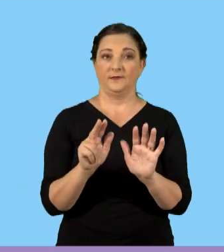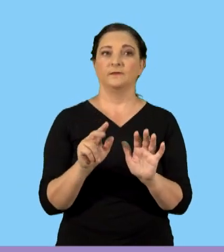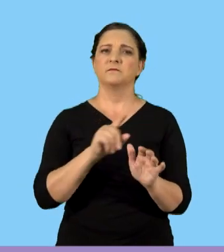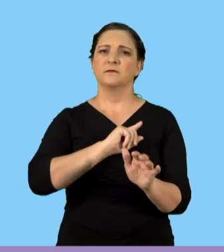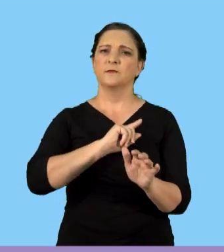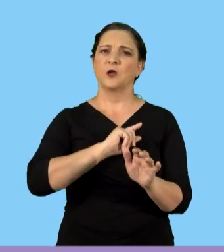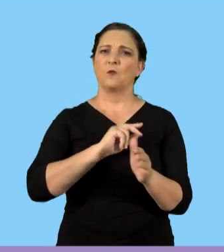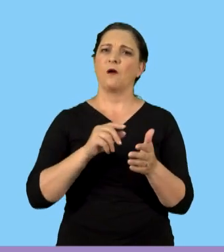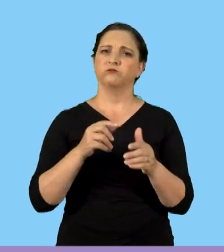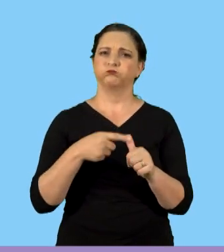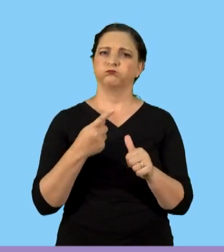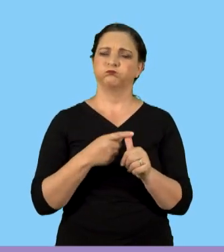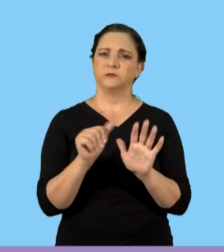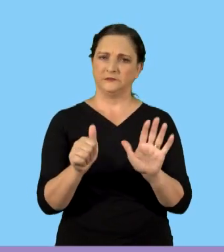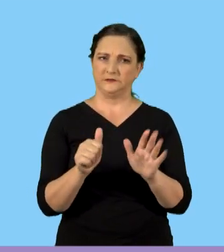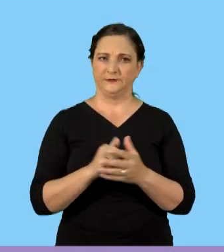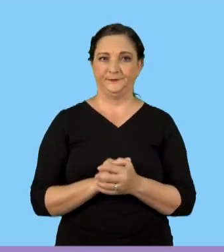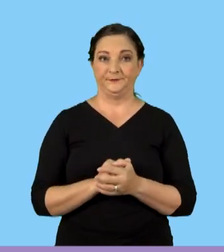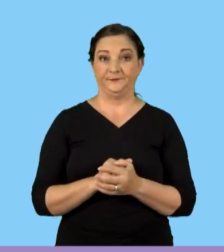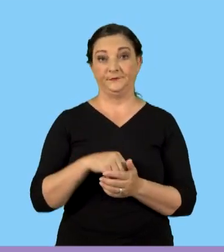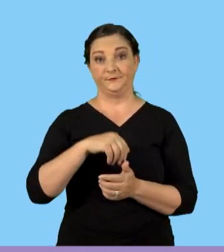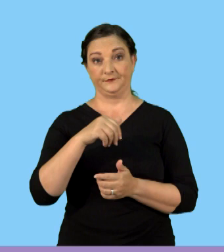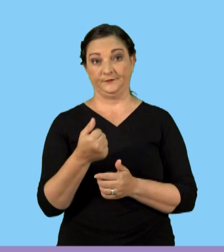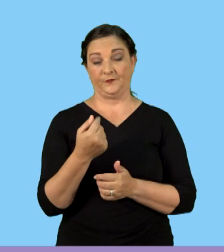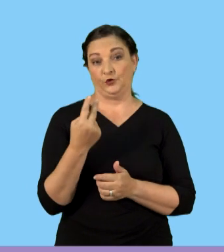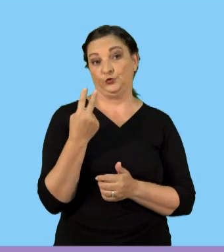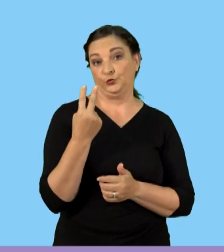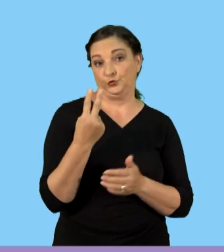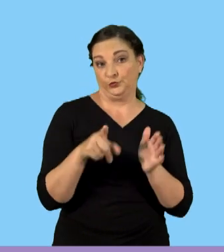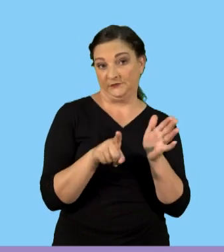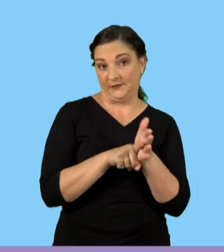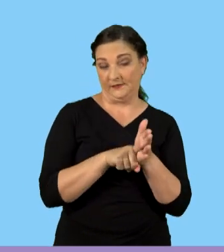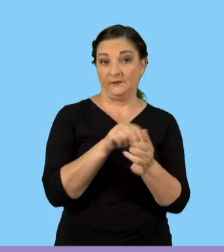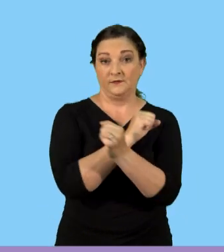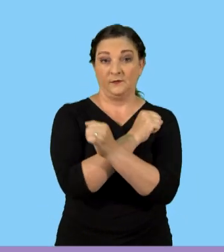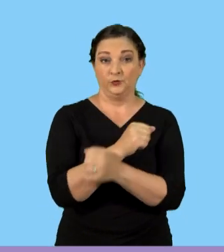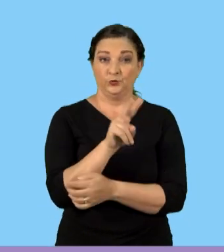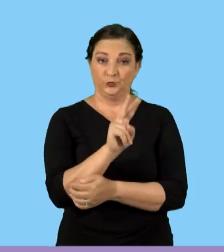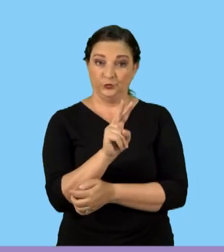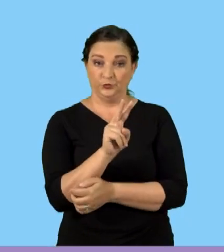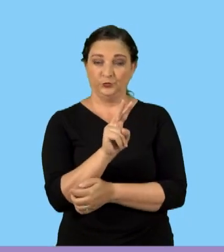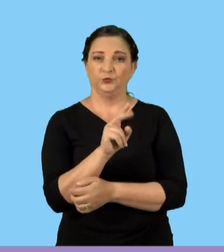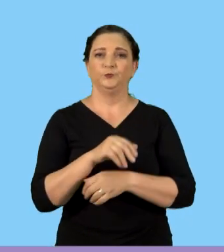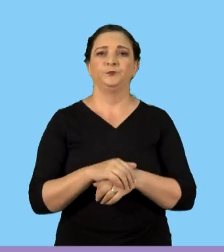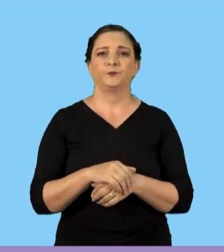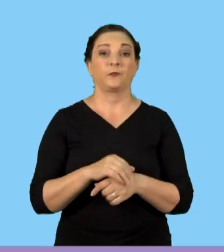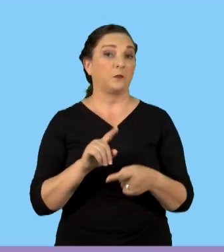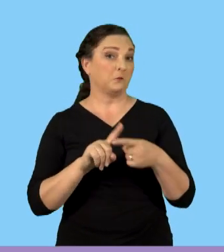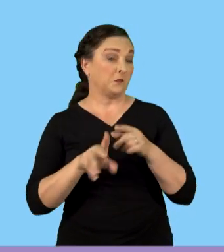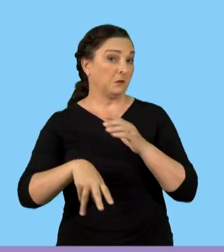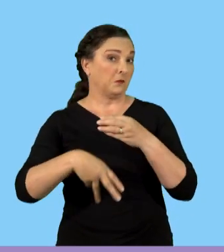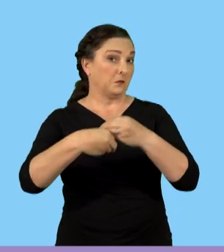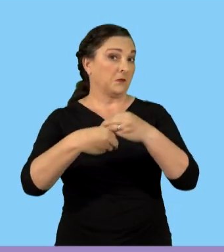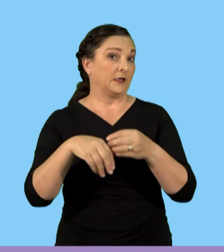and that gives us the 6. We go and we do the same thing for the second term. We multiply the negative 2 with the second term or